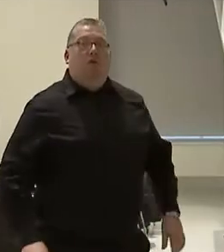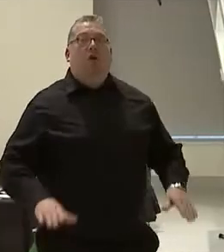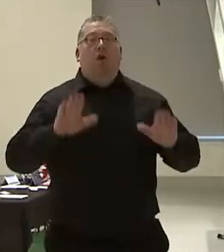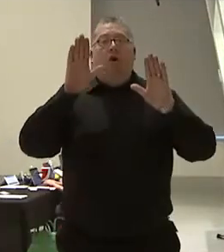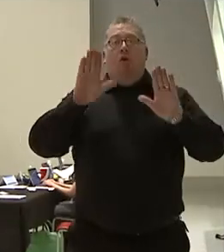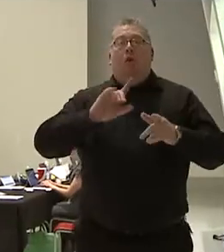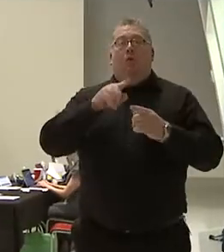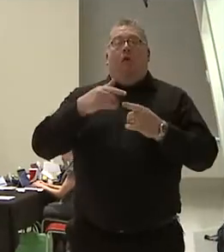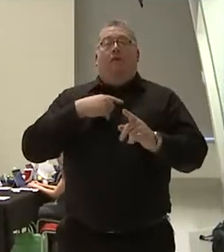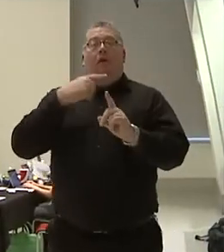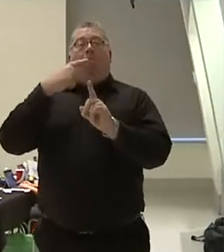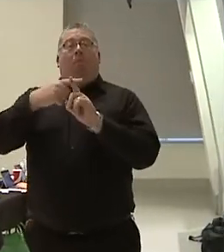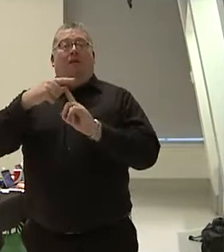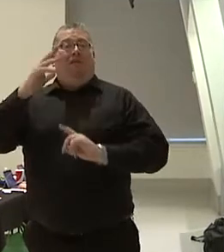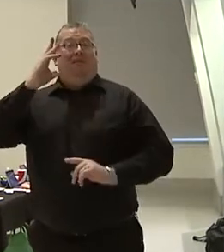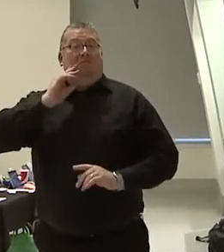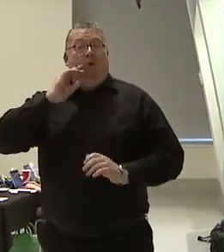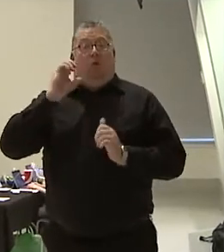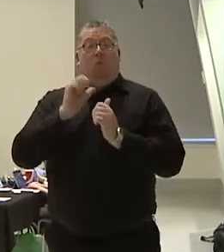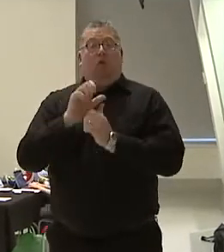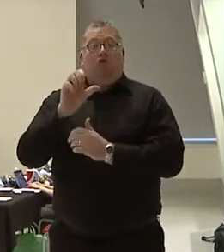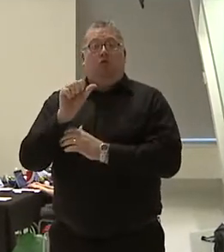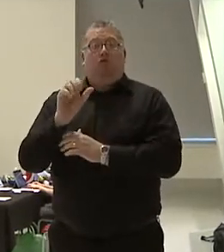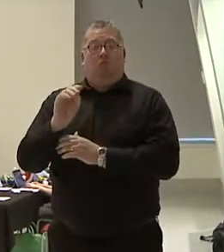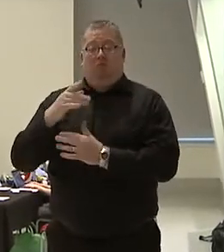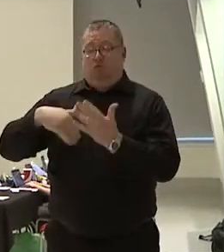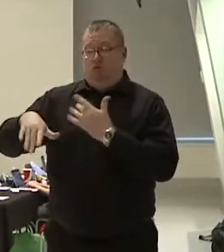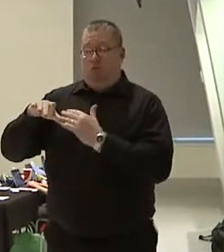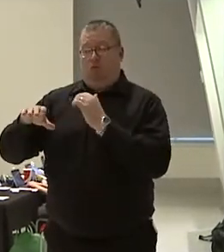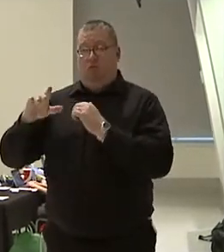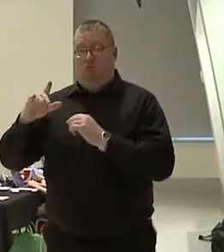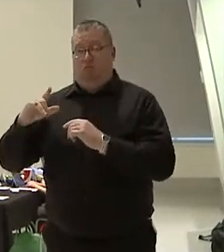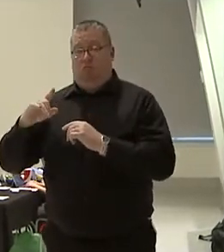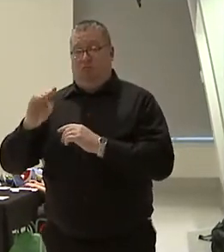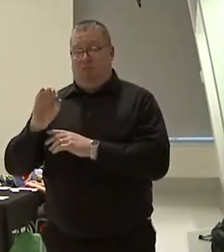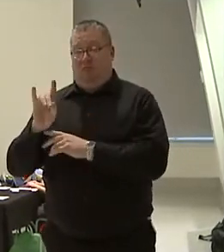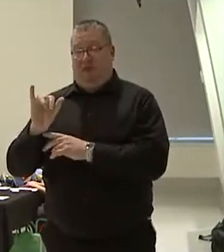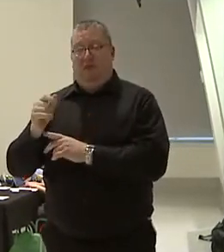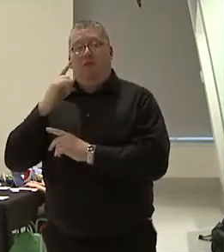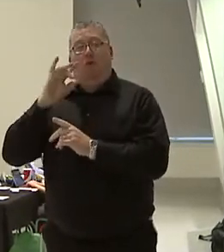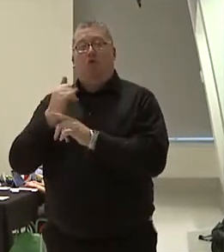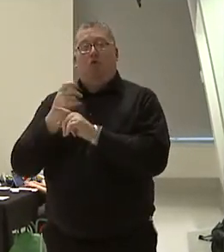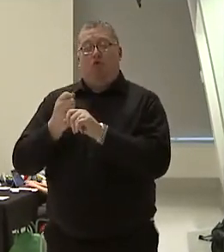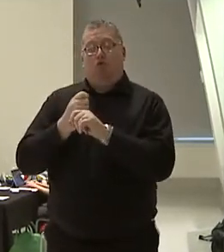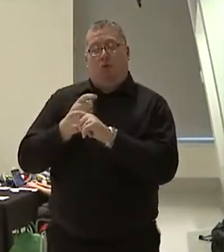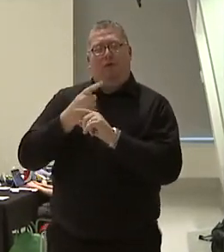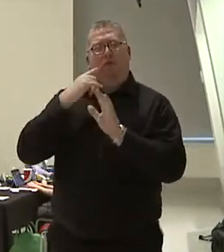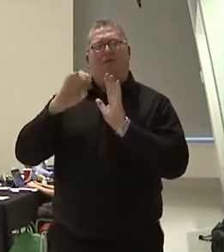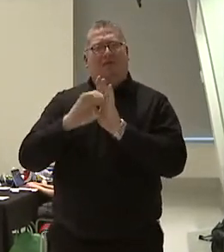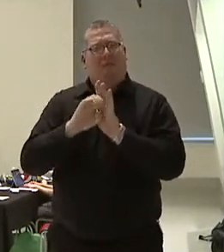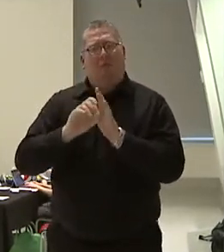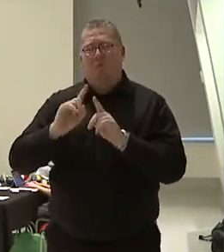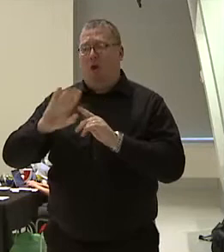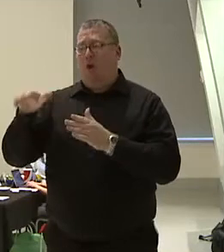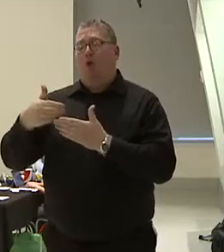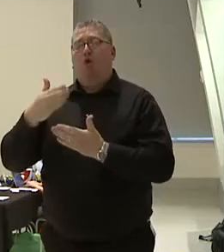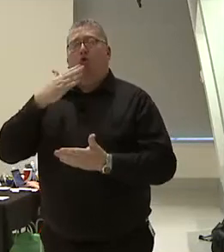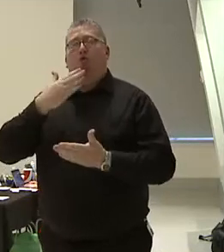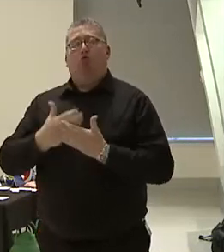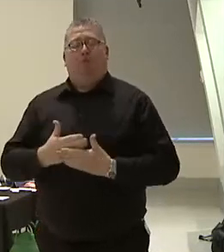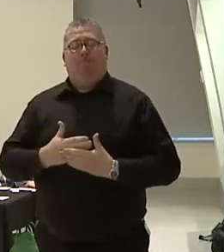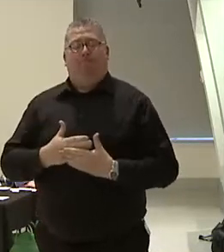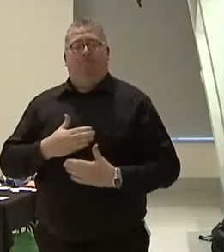social media, building of trust, and officers that are active in using Twitter, for example, in the middle of protests. But any of that goodwill and that trust